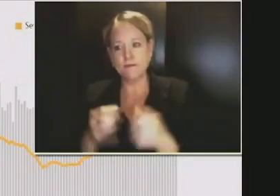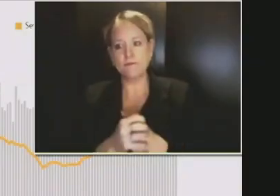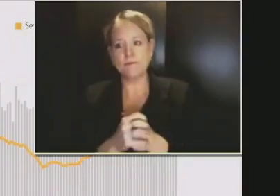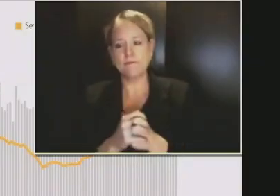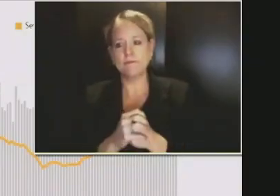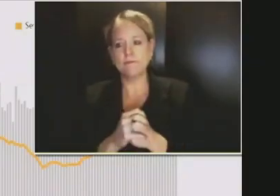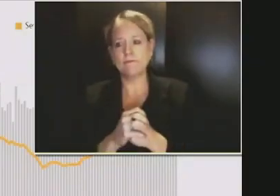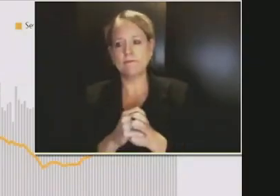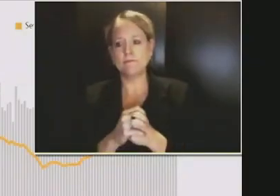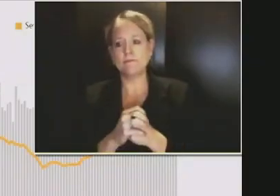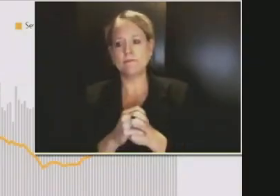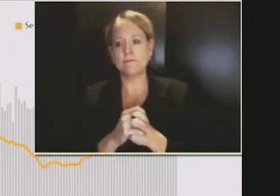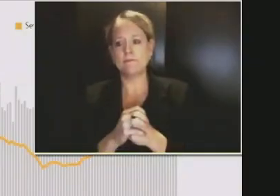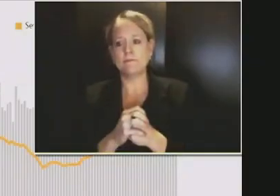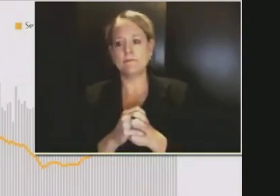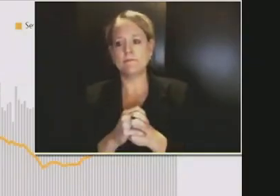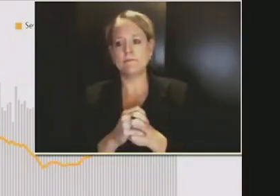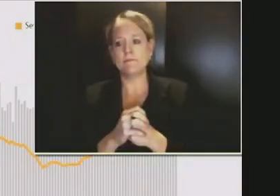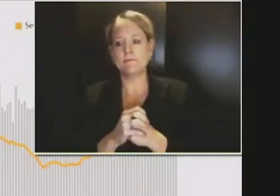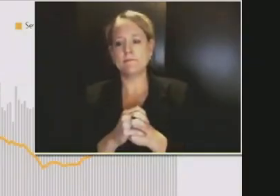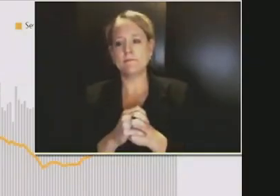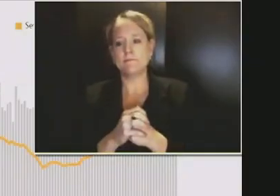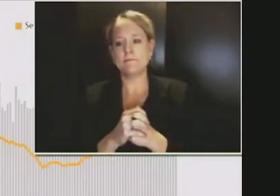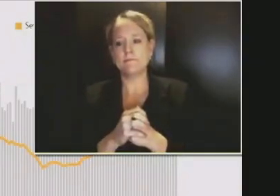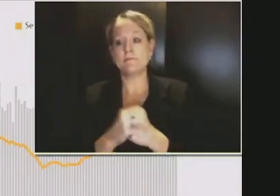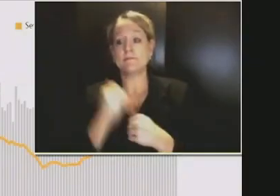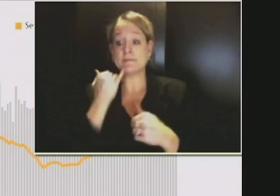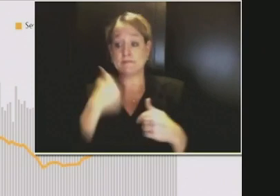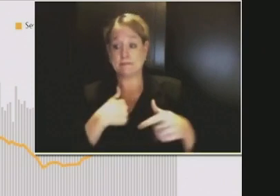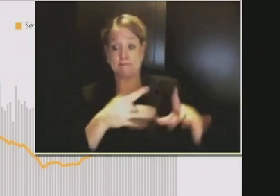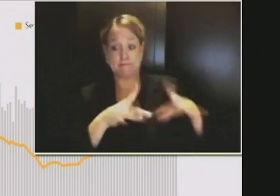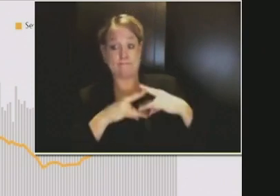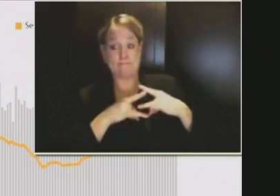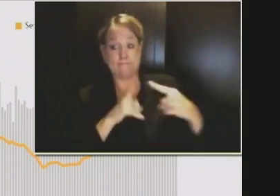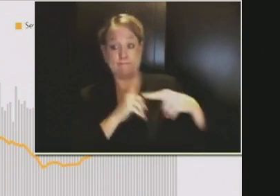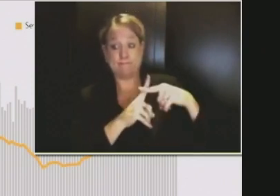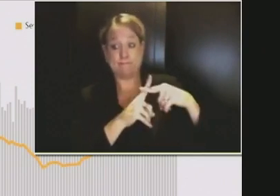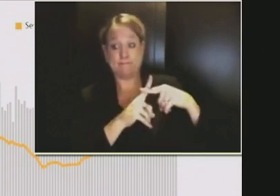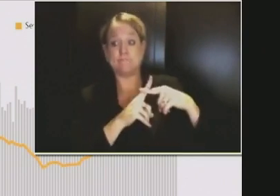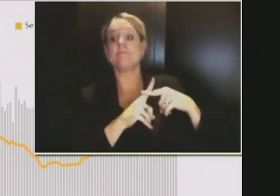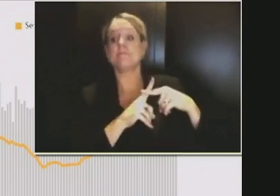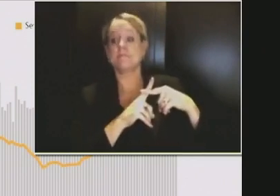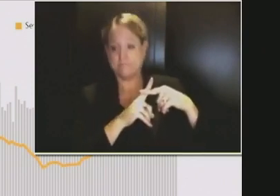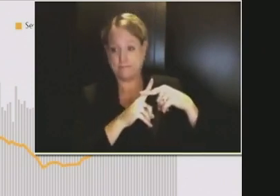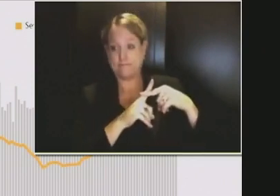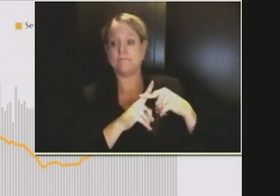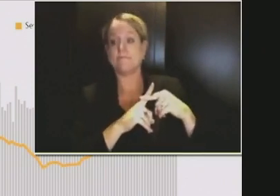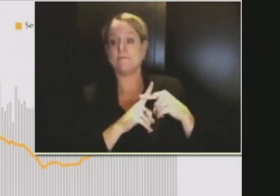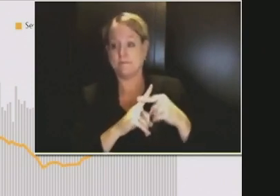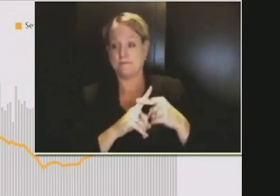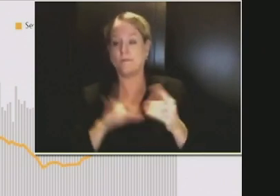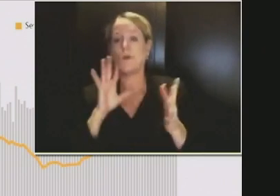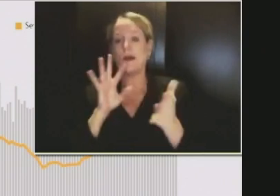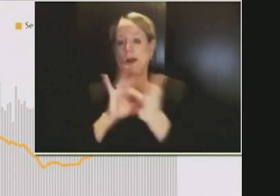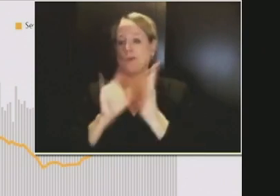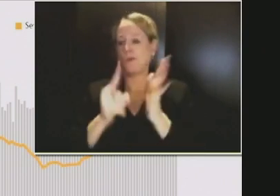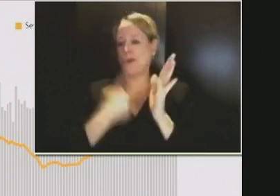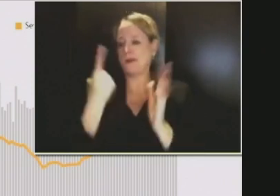tests you are getting, you're only going to be counted once in this particular